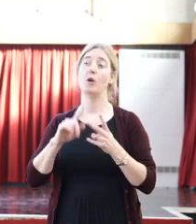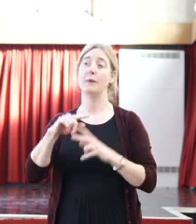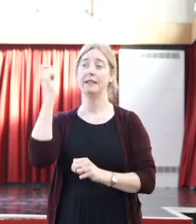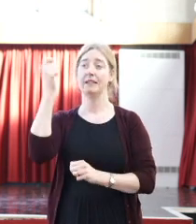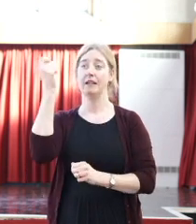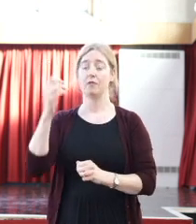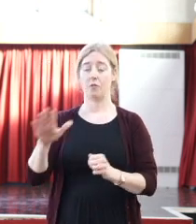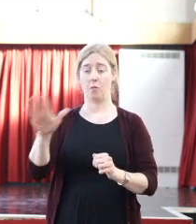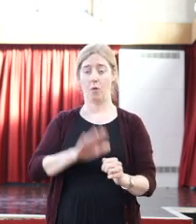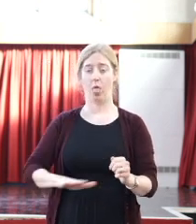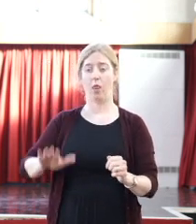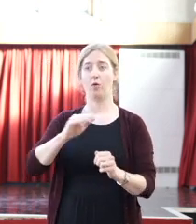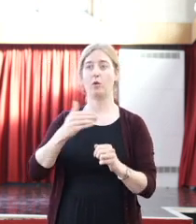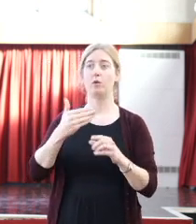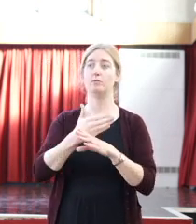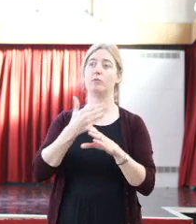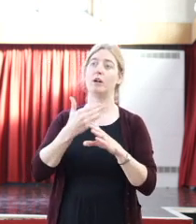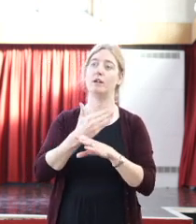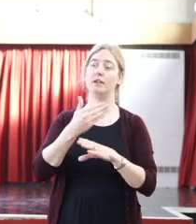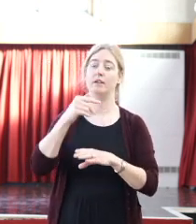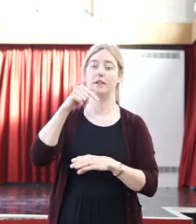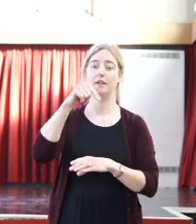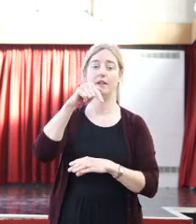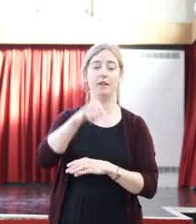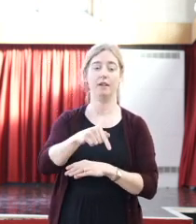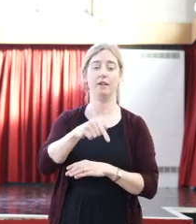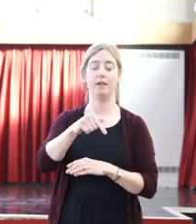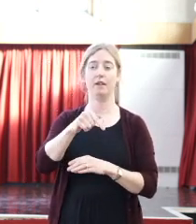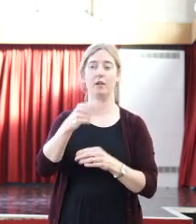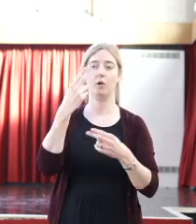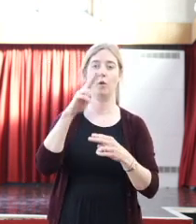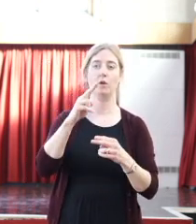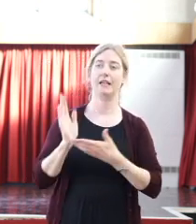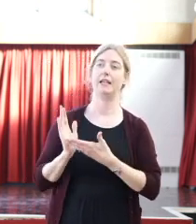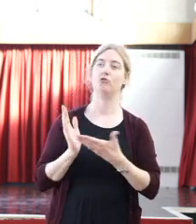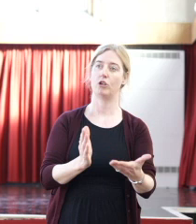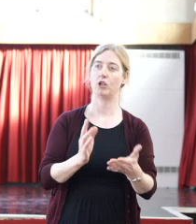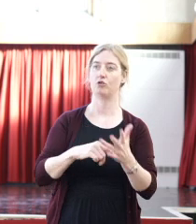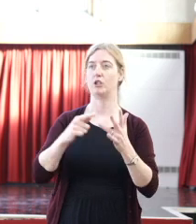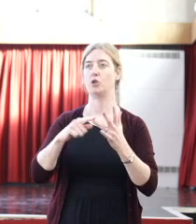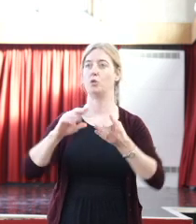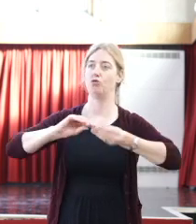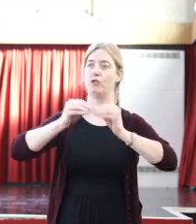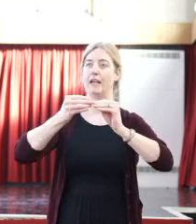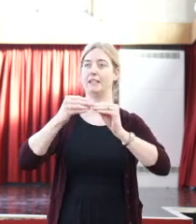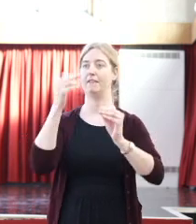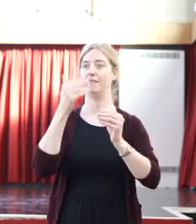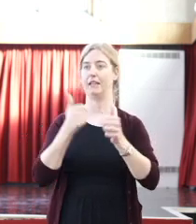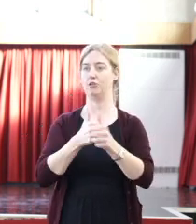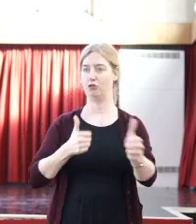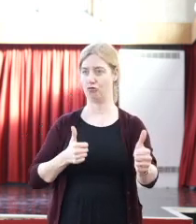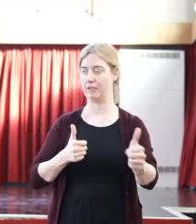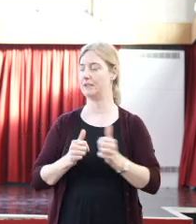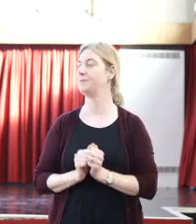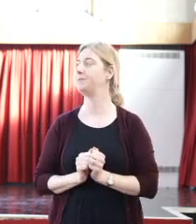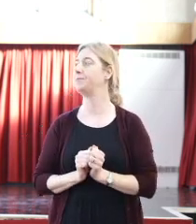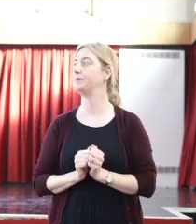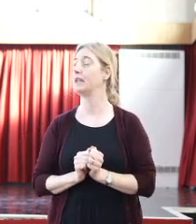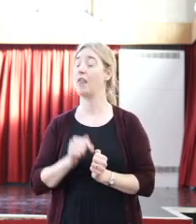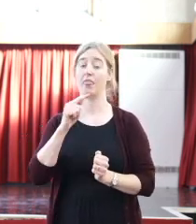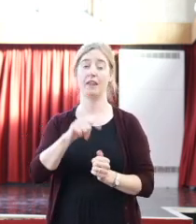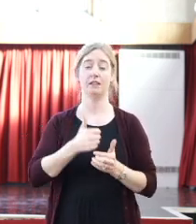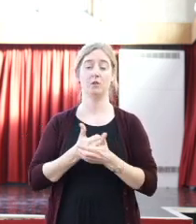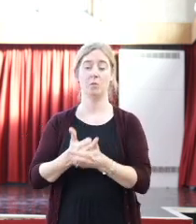local enterprise partnership funded program, which we call Introduction to the Creative Industries, which supports young